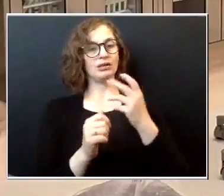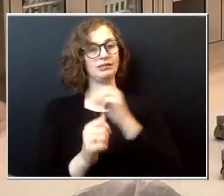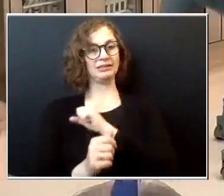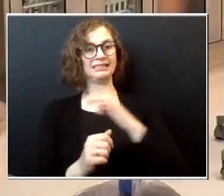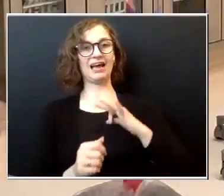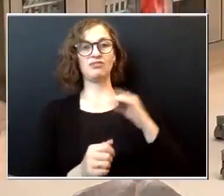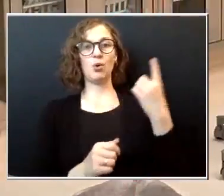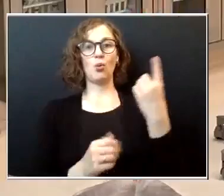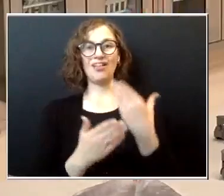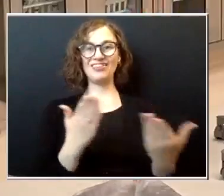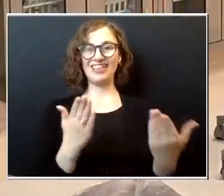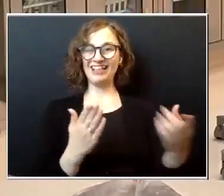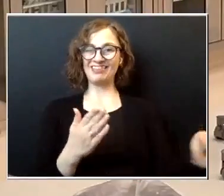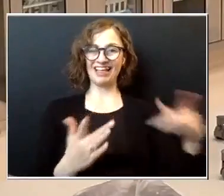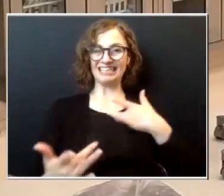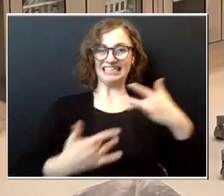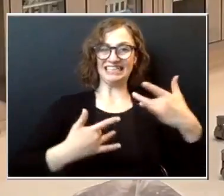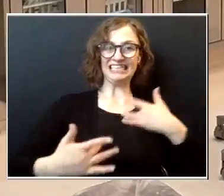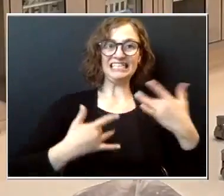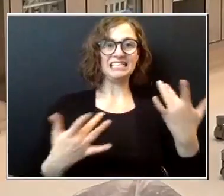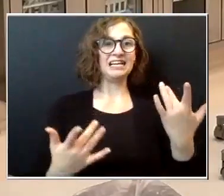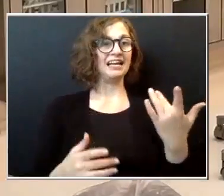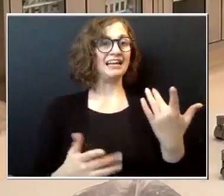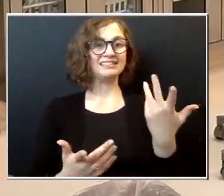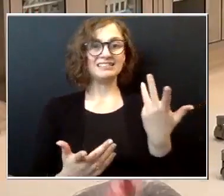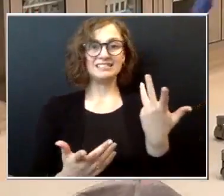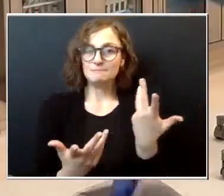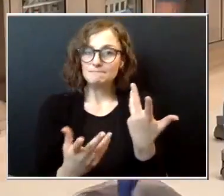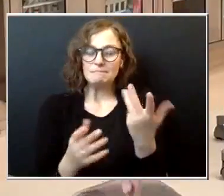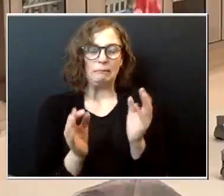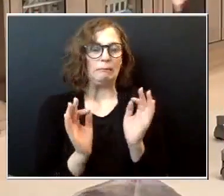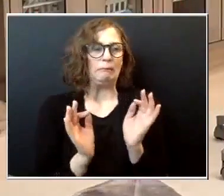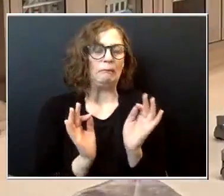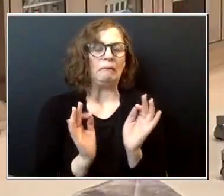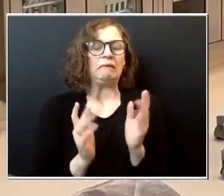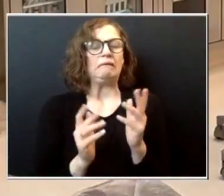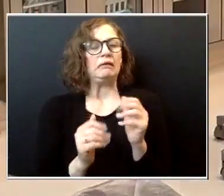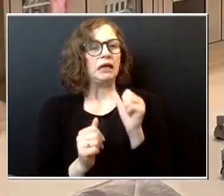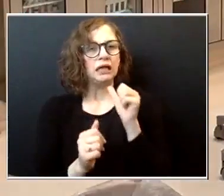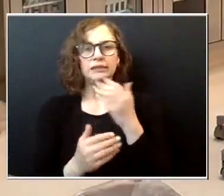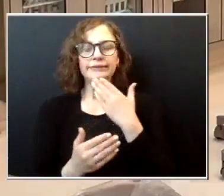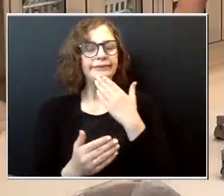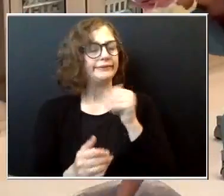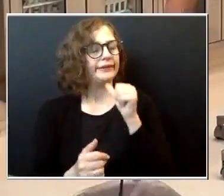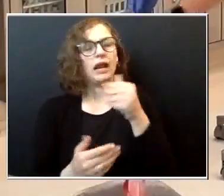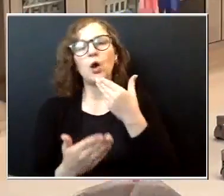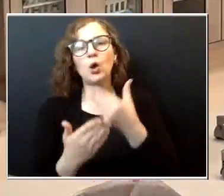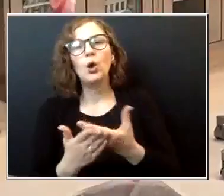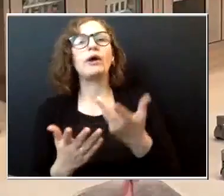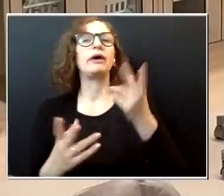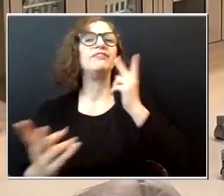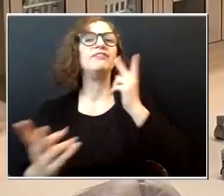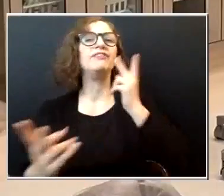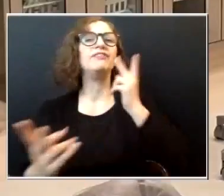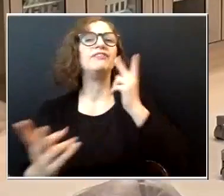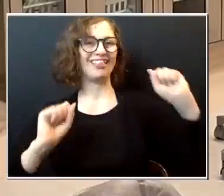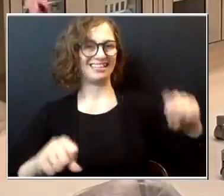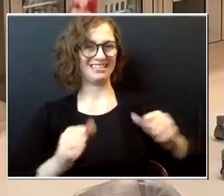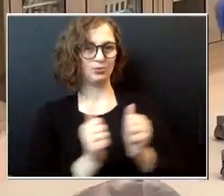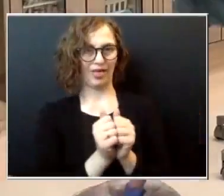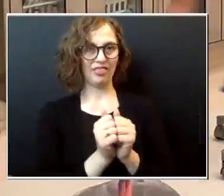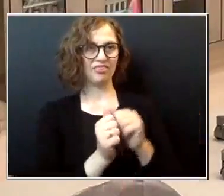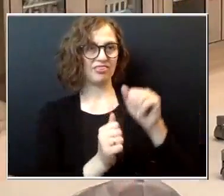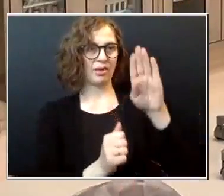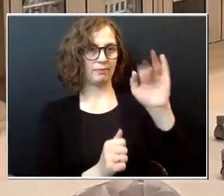in itself is going to increase the visibility. It gives the nurse and the surgical tech peace of mind that we're not leaving a sponge behind. You